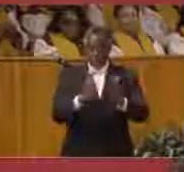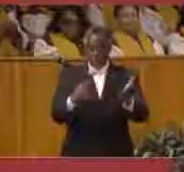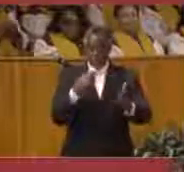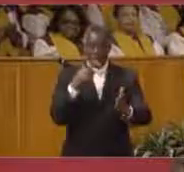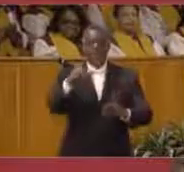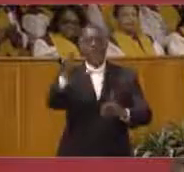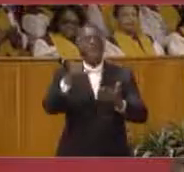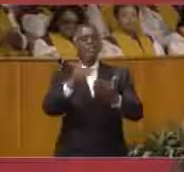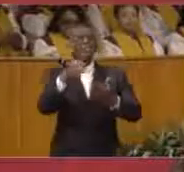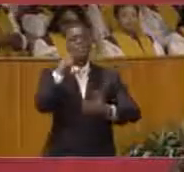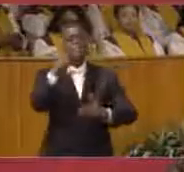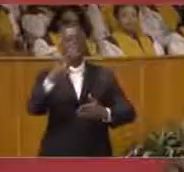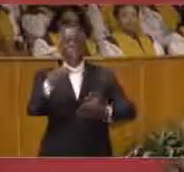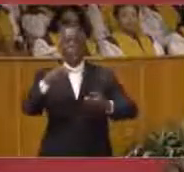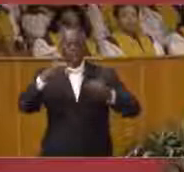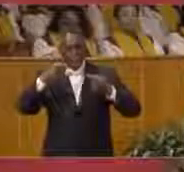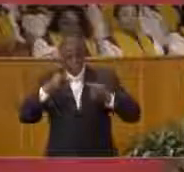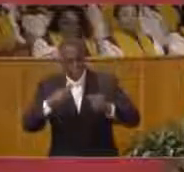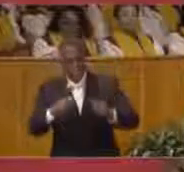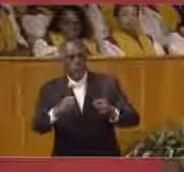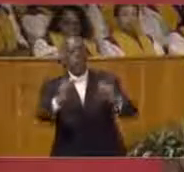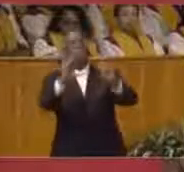God simply says, try me.